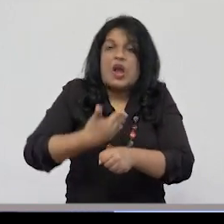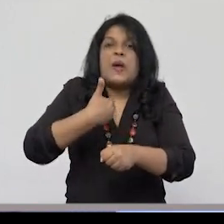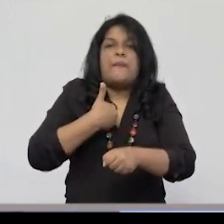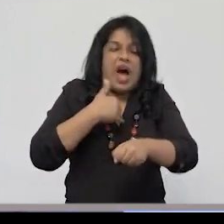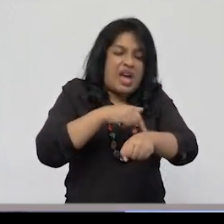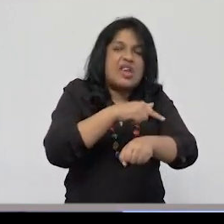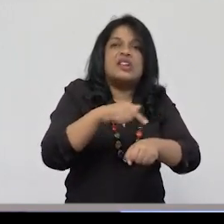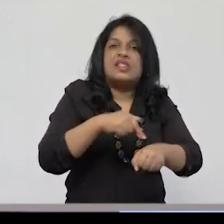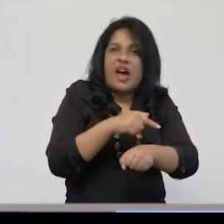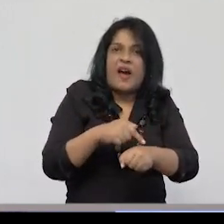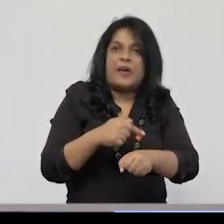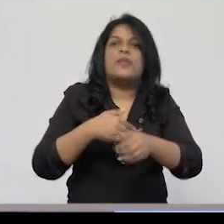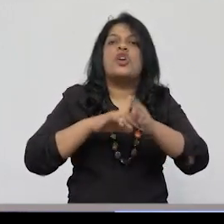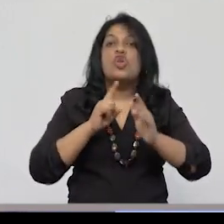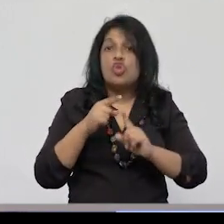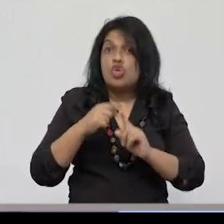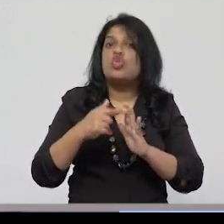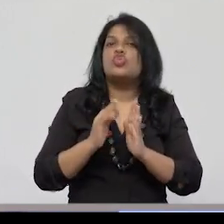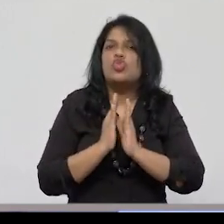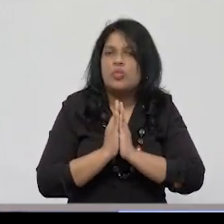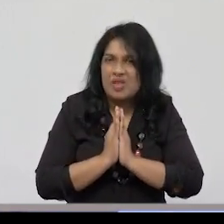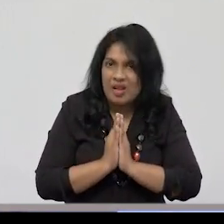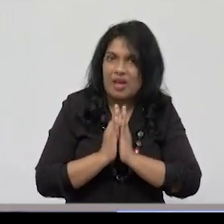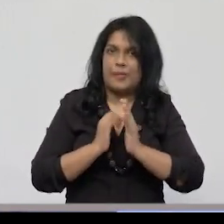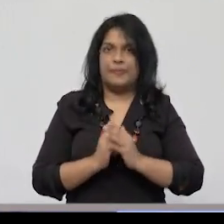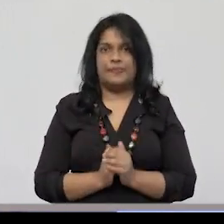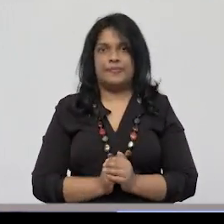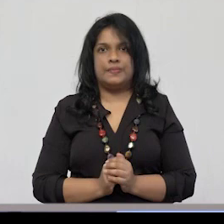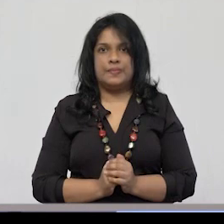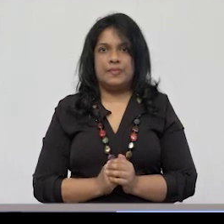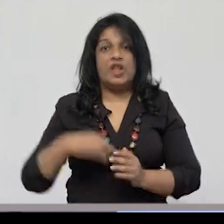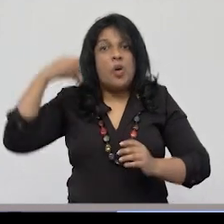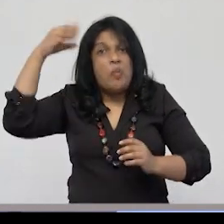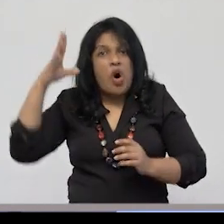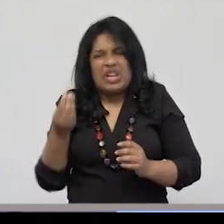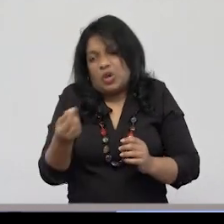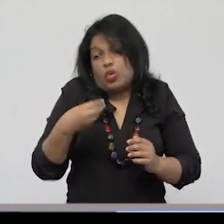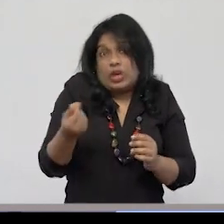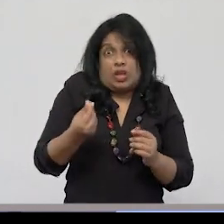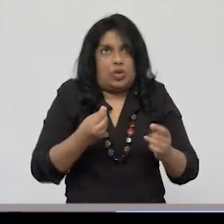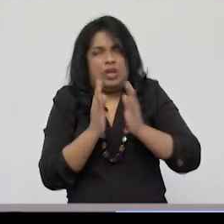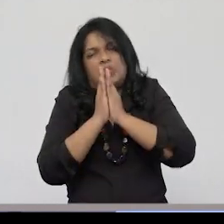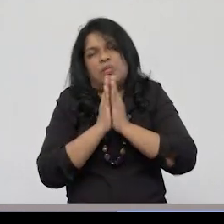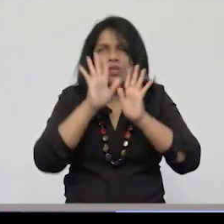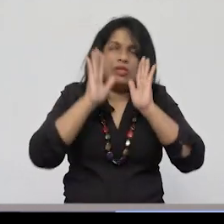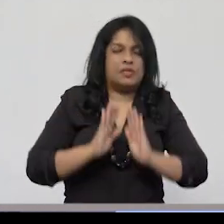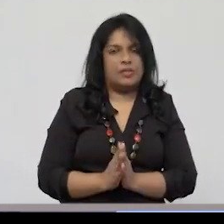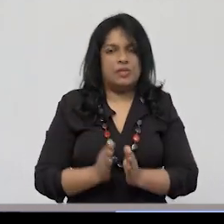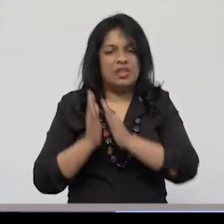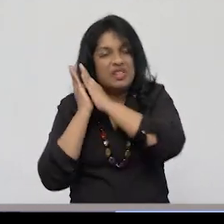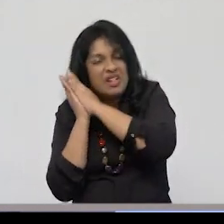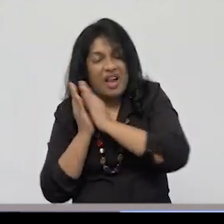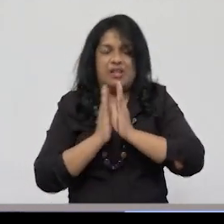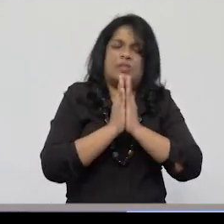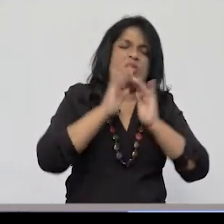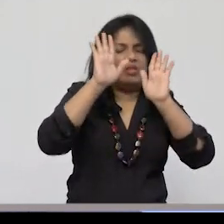that you spend and you commune, and God says, wait on me.